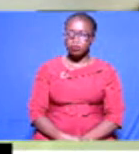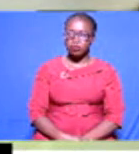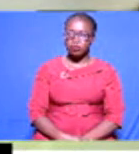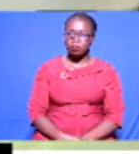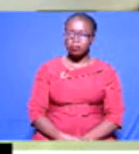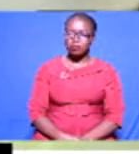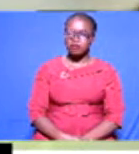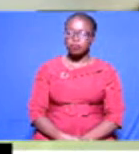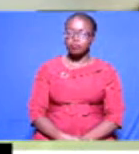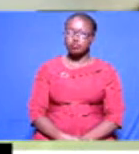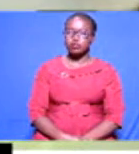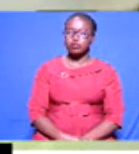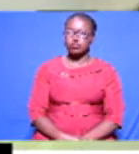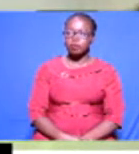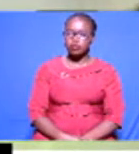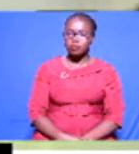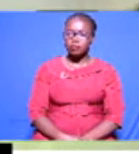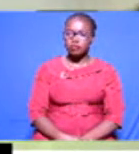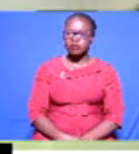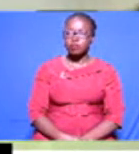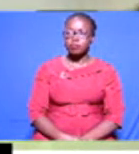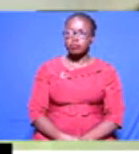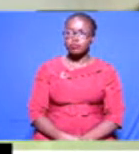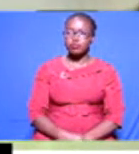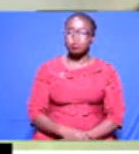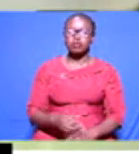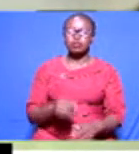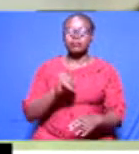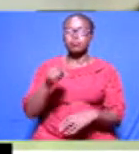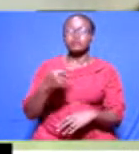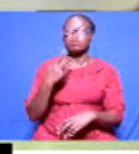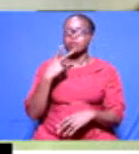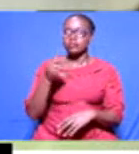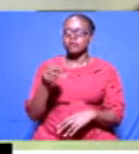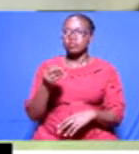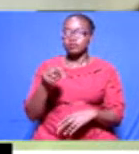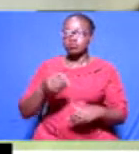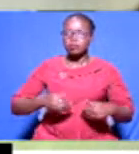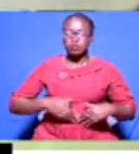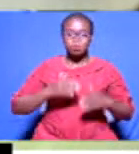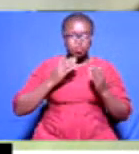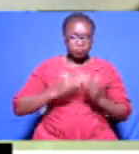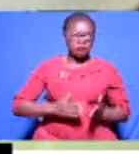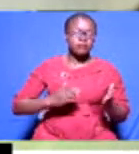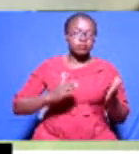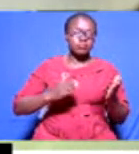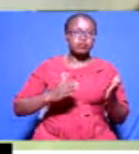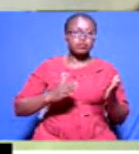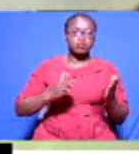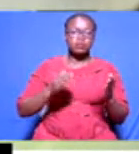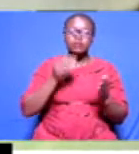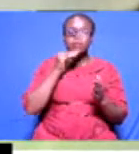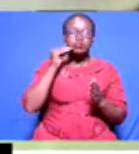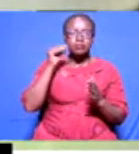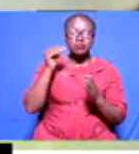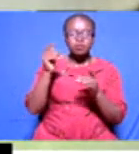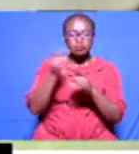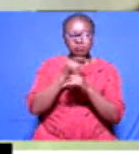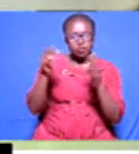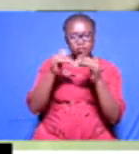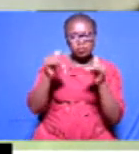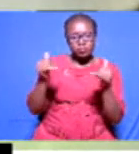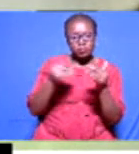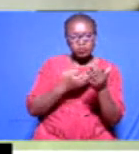Thank you, Nora, for that report. Now, over 1,200 junior athletes who have been in residential training camps for the past